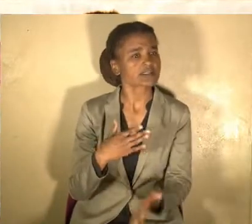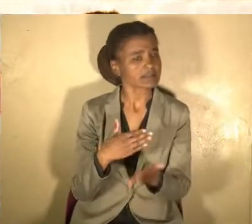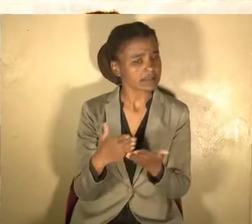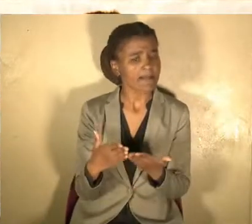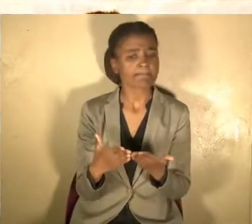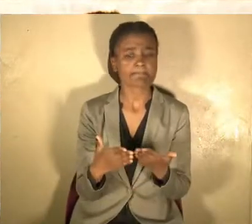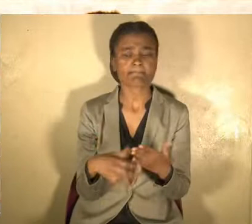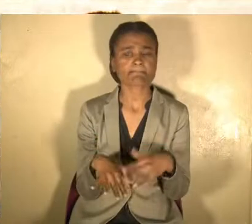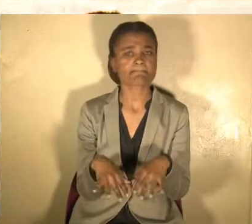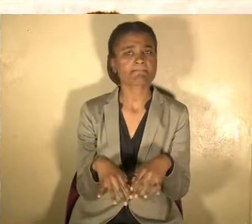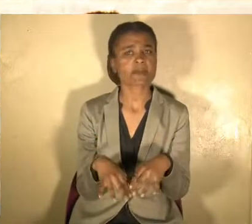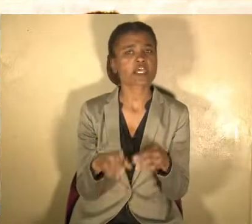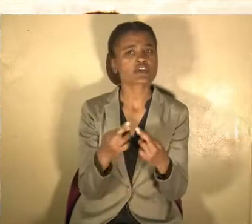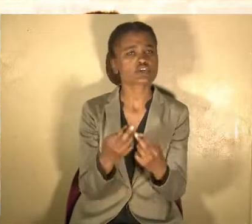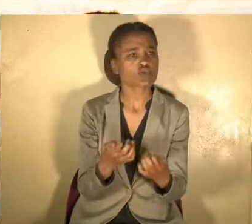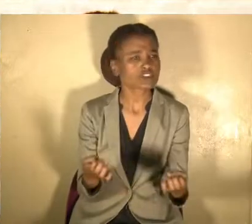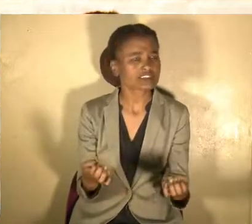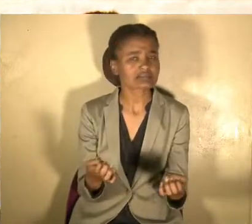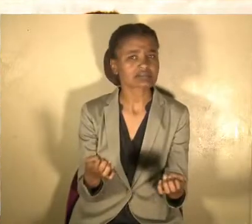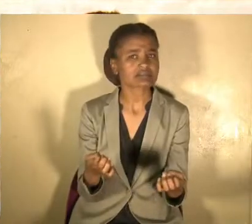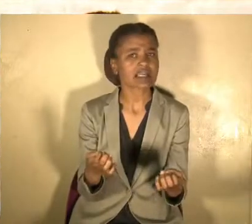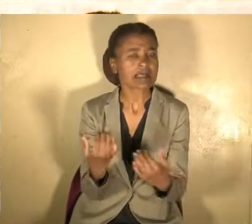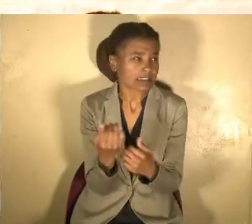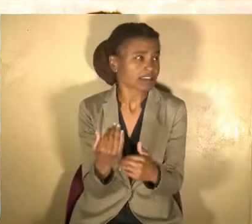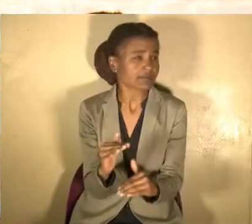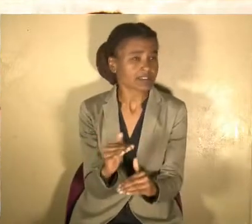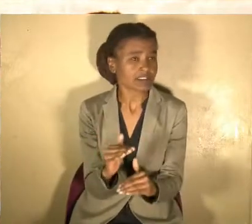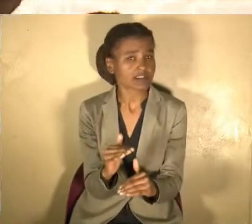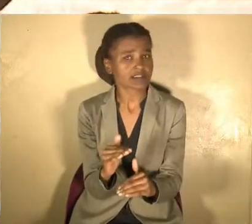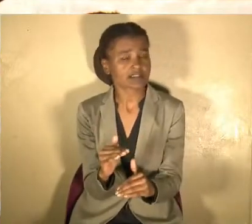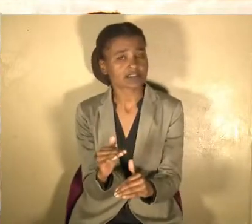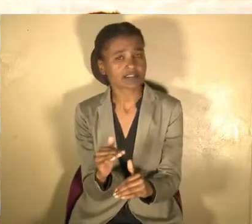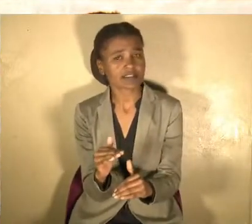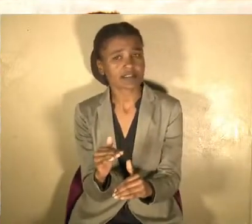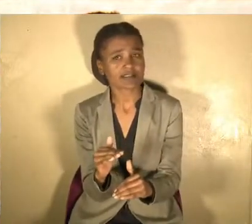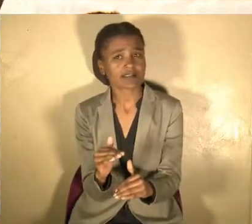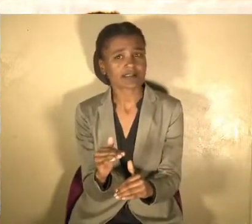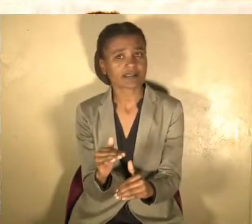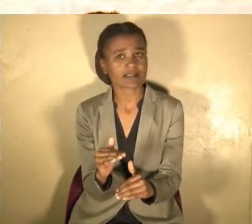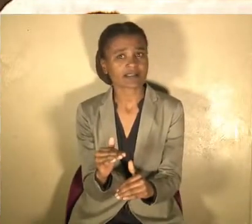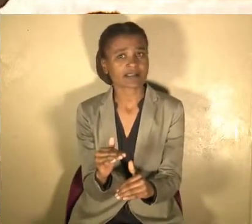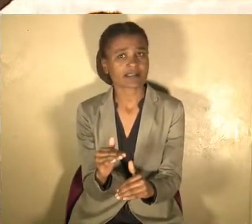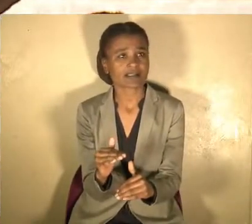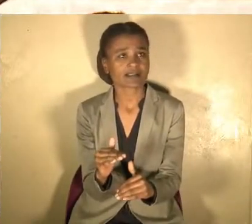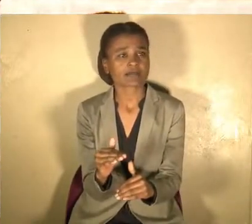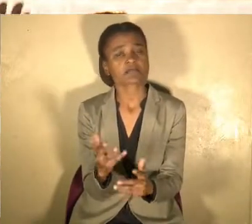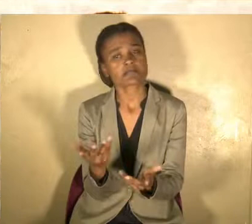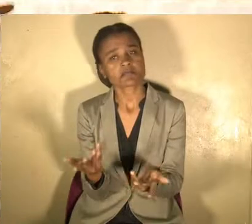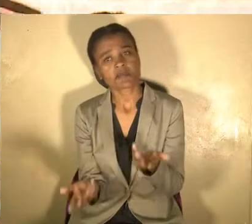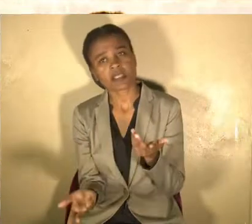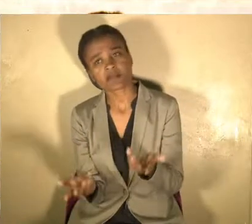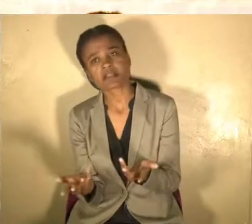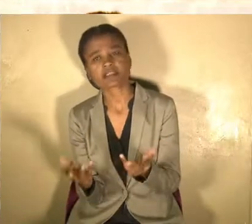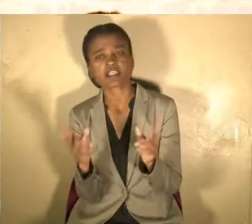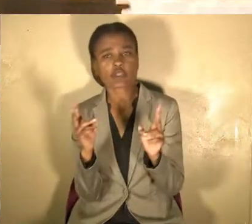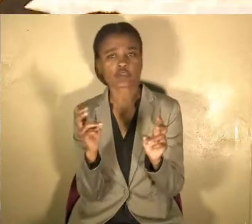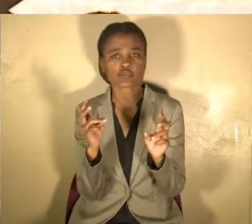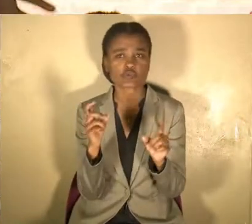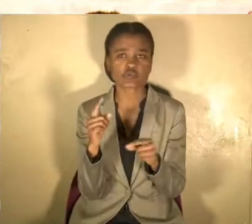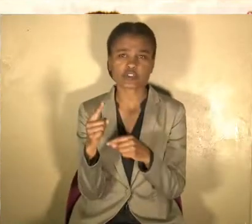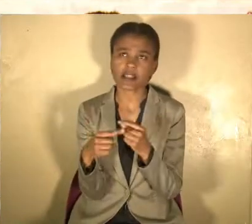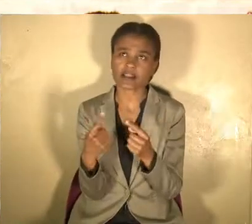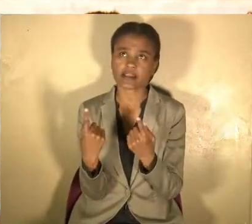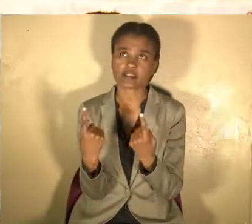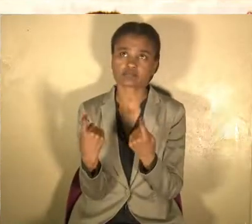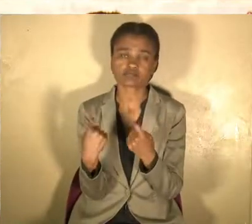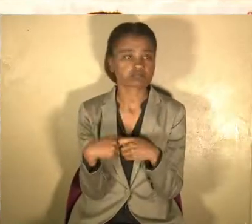team. Department re fa eng. Then ho na le bo taba ya rona le bo di